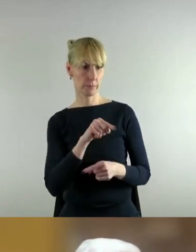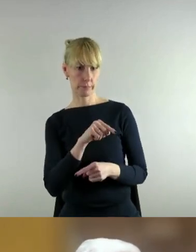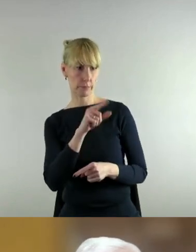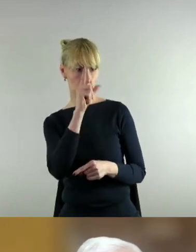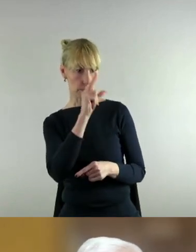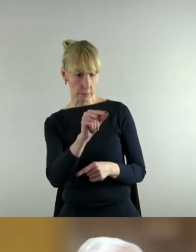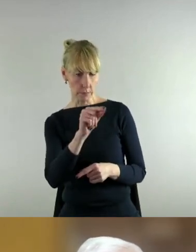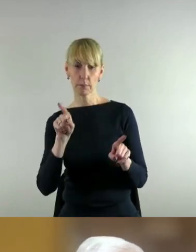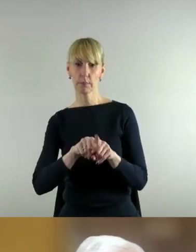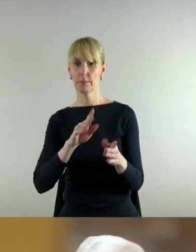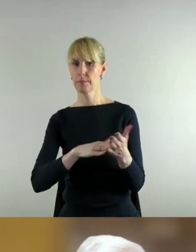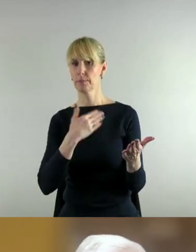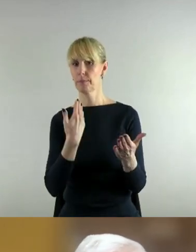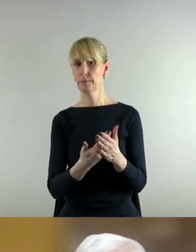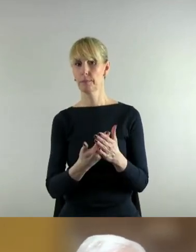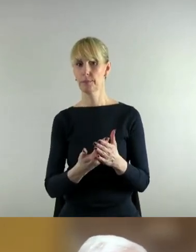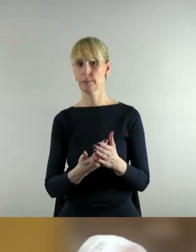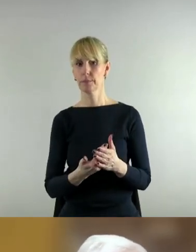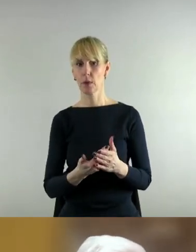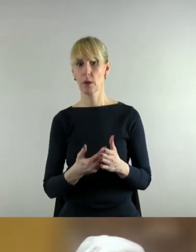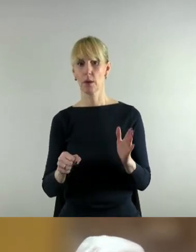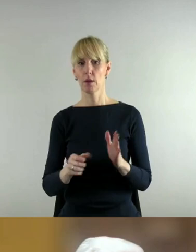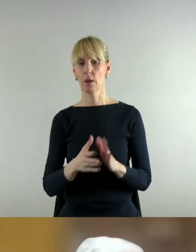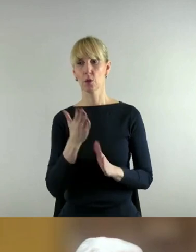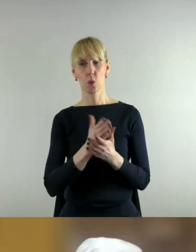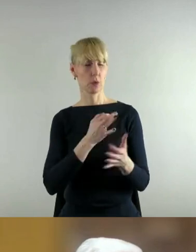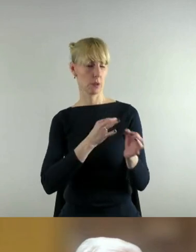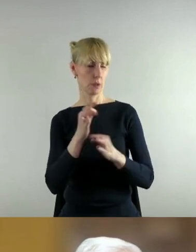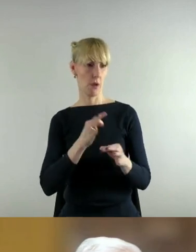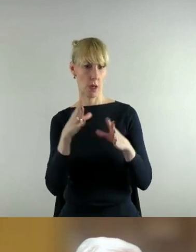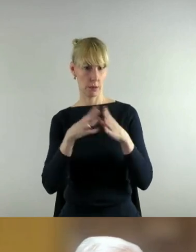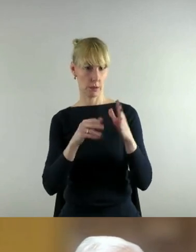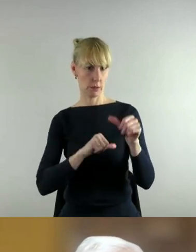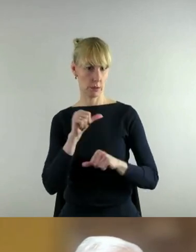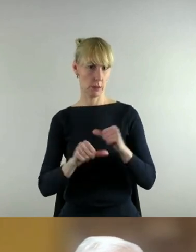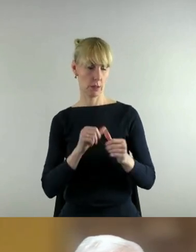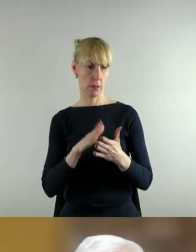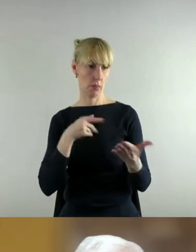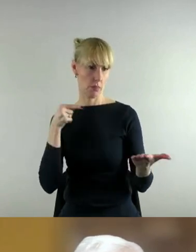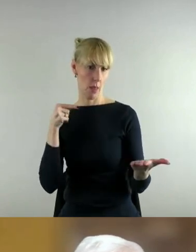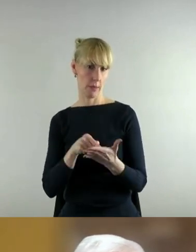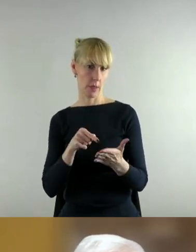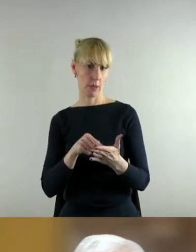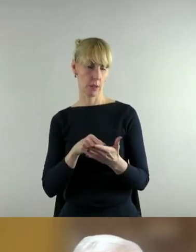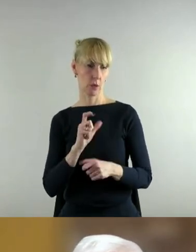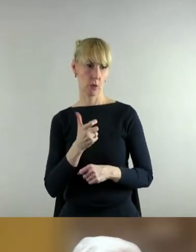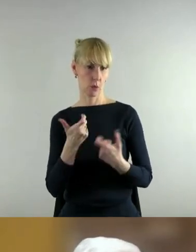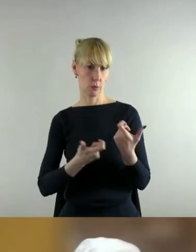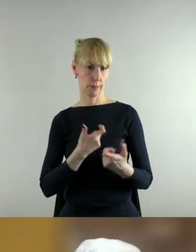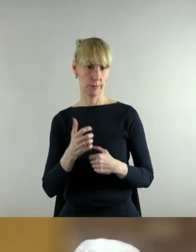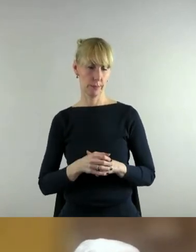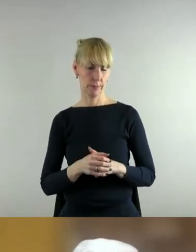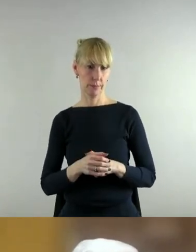examples from Opole Agglomeration and from Konin. In Opole, it has been already 10 years that this